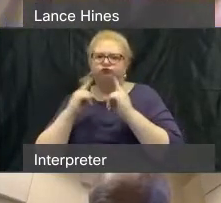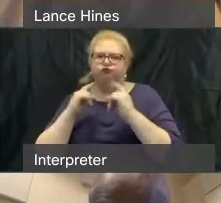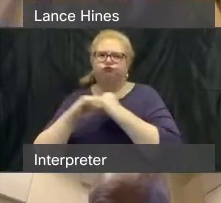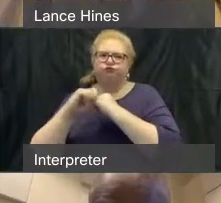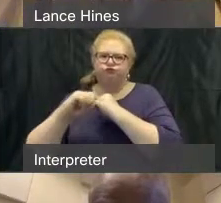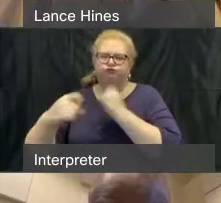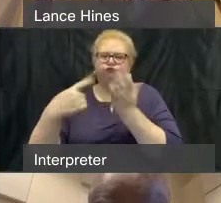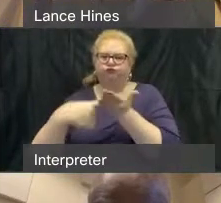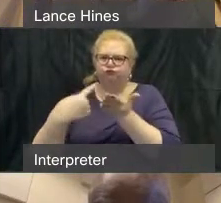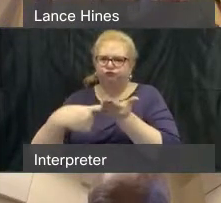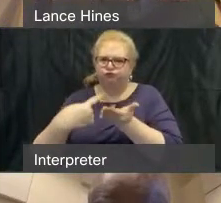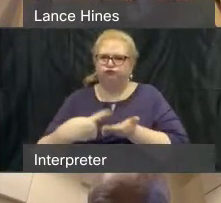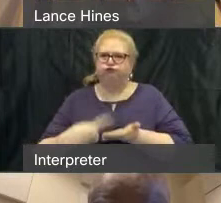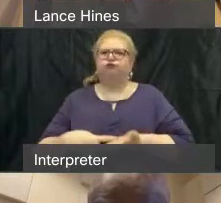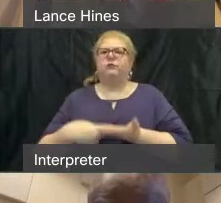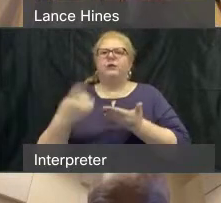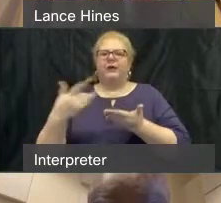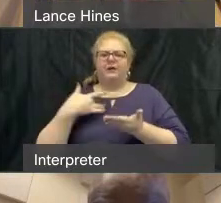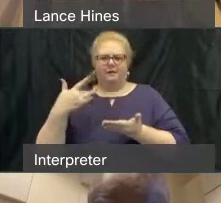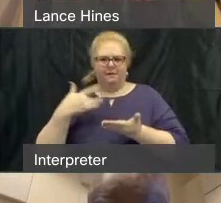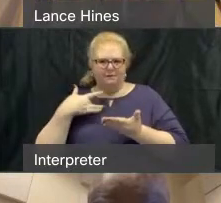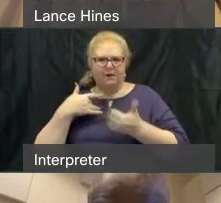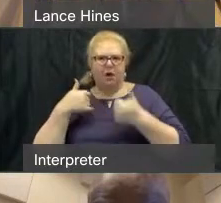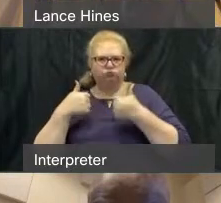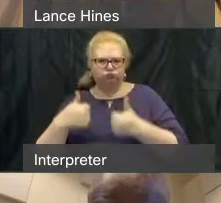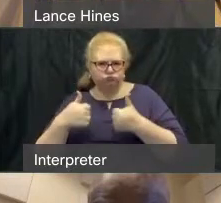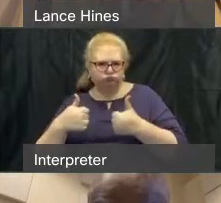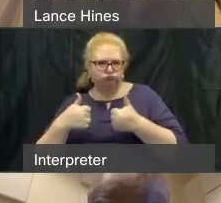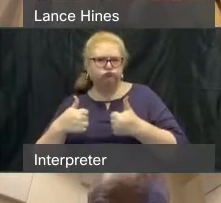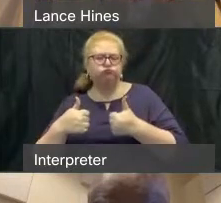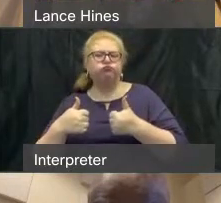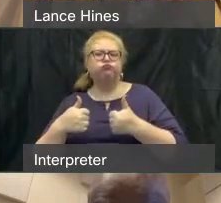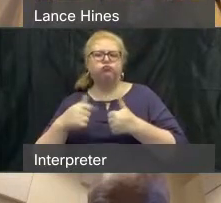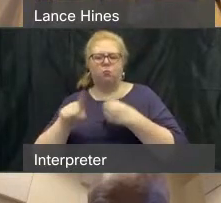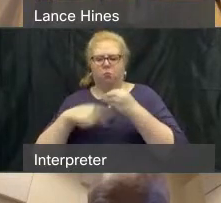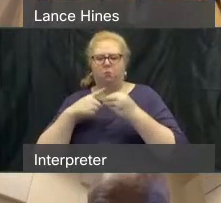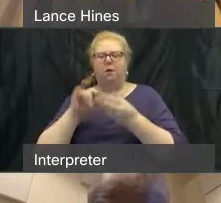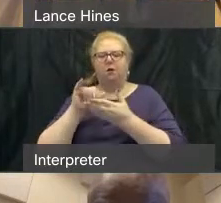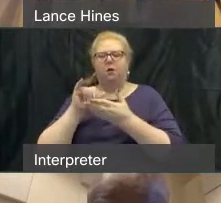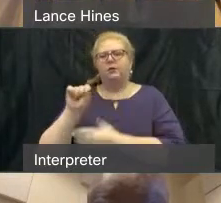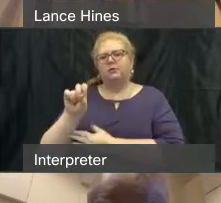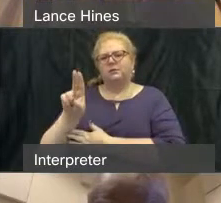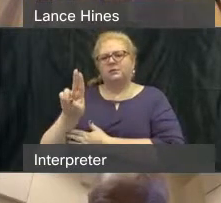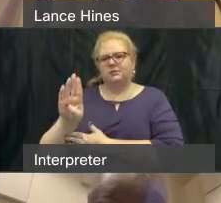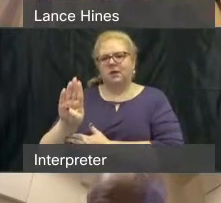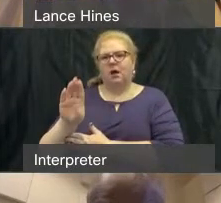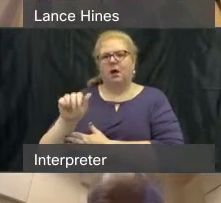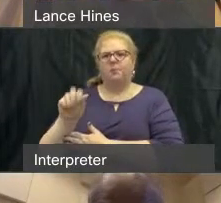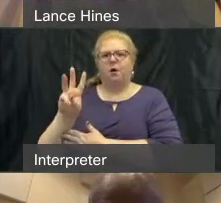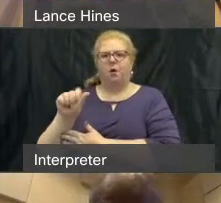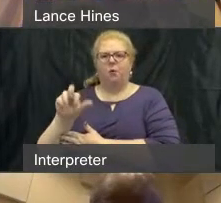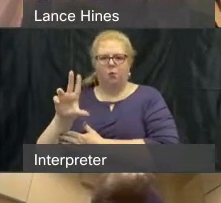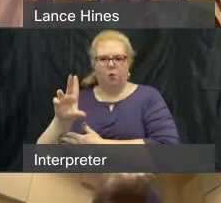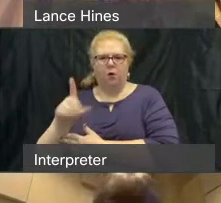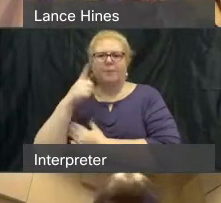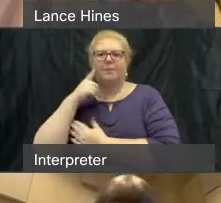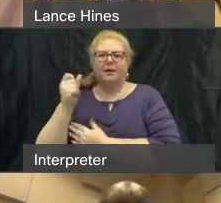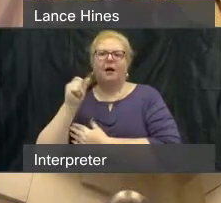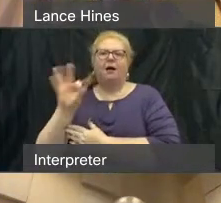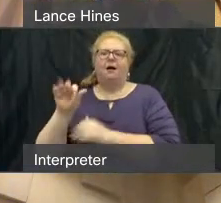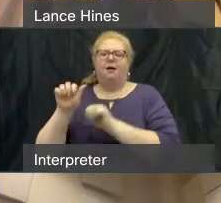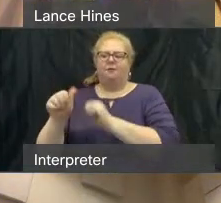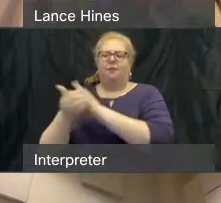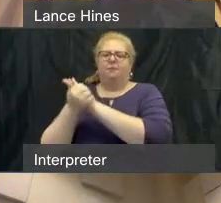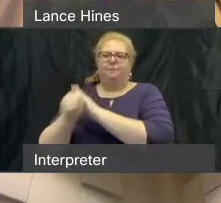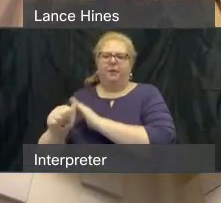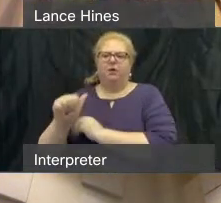very comfortable with the subaward because of the ability of Arkansas A-Plus